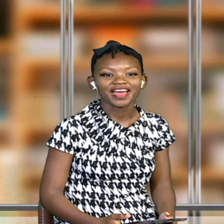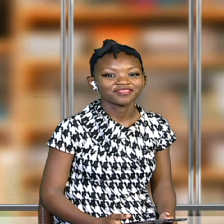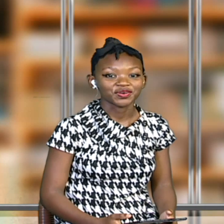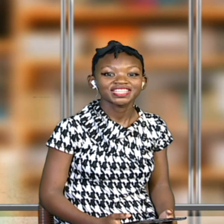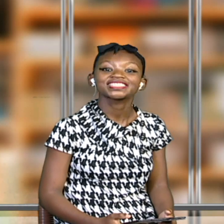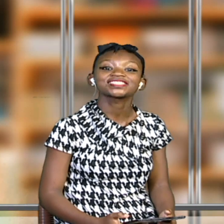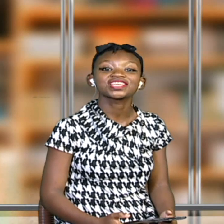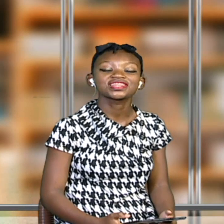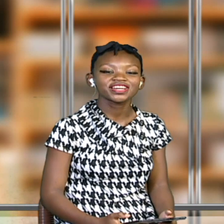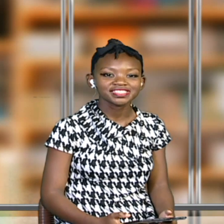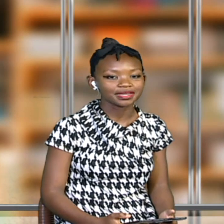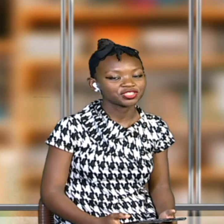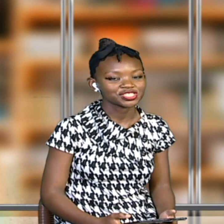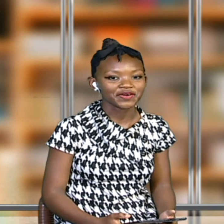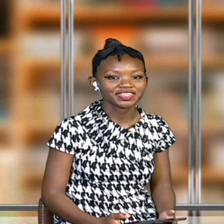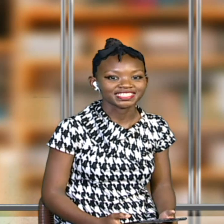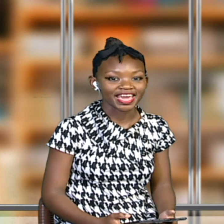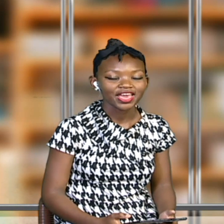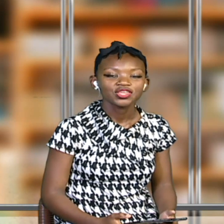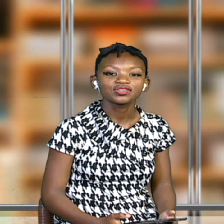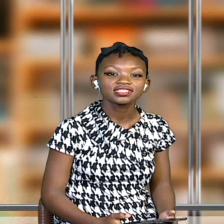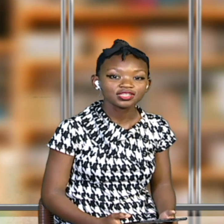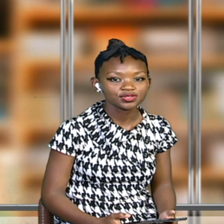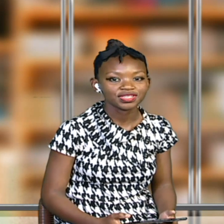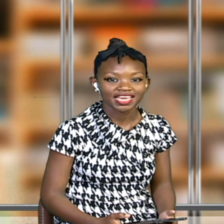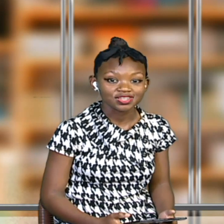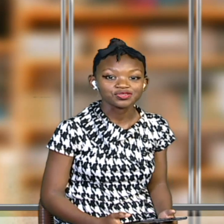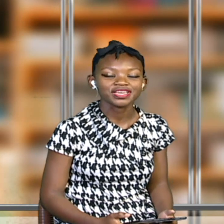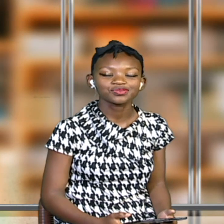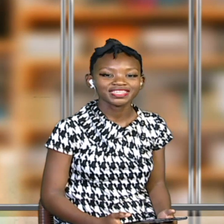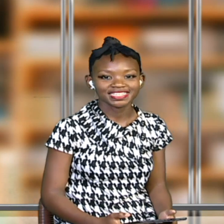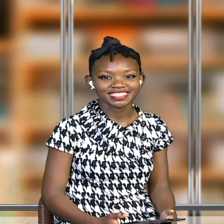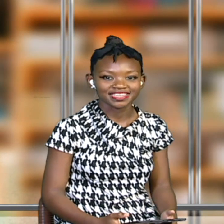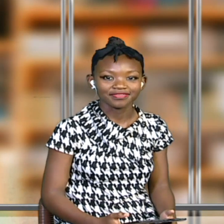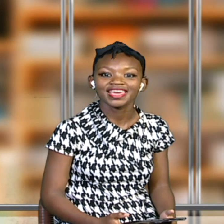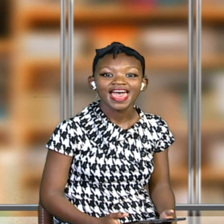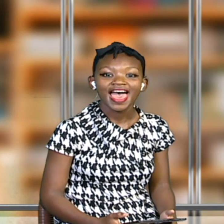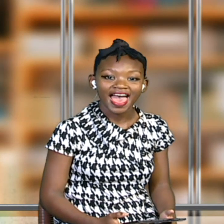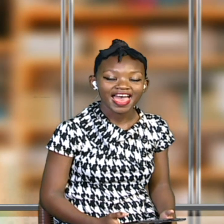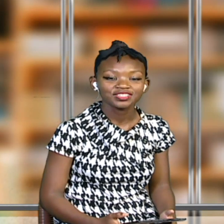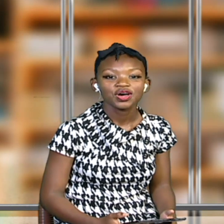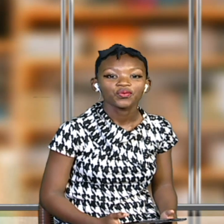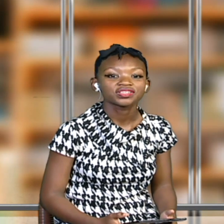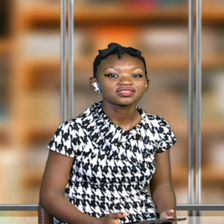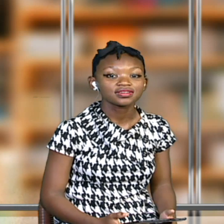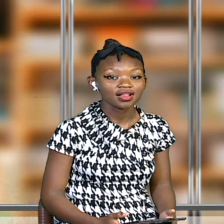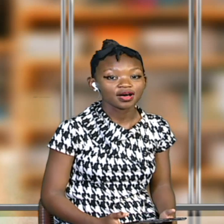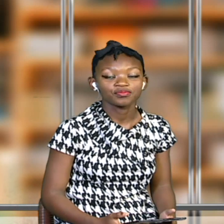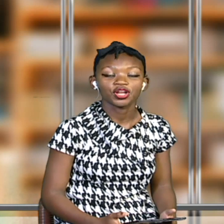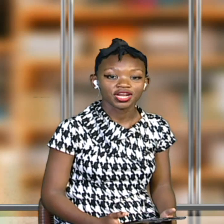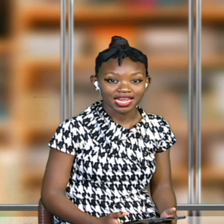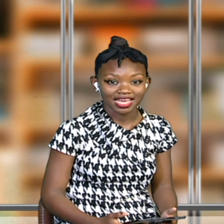Welcome back, viewer. This is the third subject of the day. You still tuned in to Eswatini TV and we're